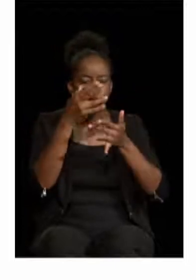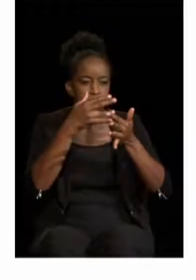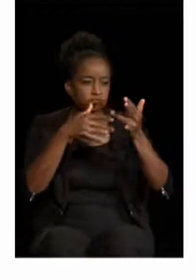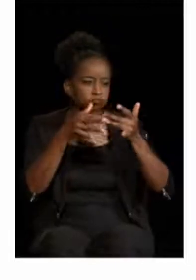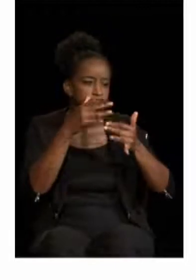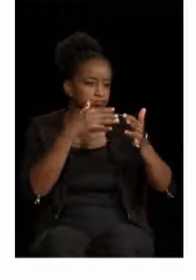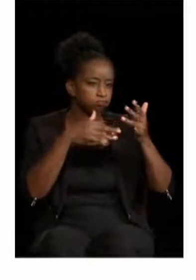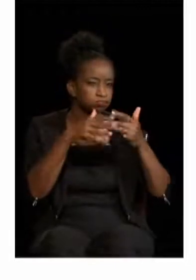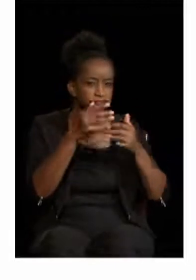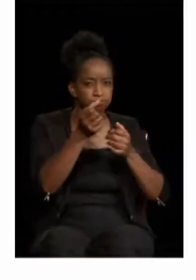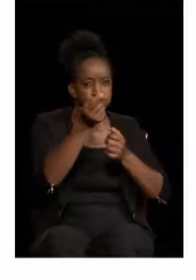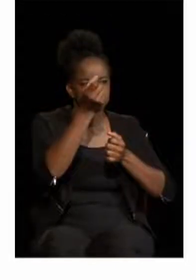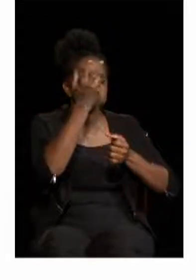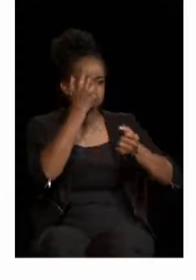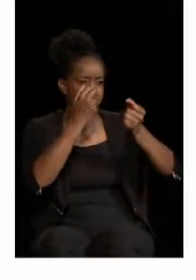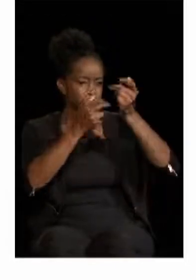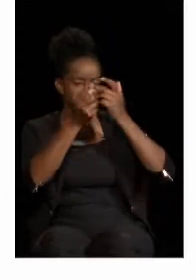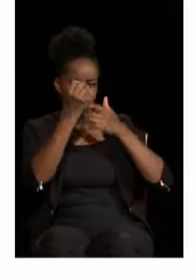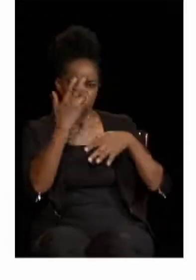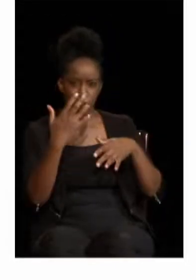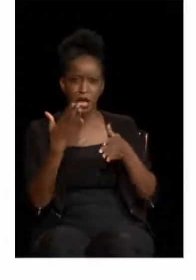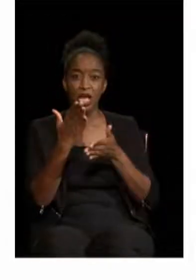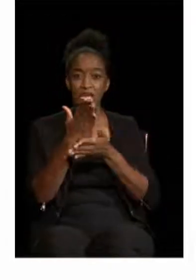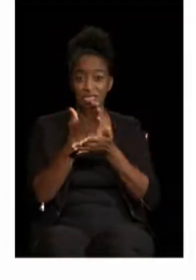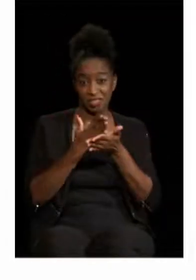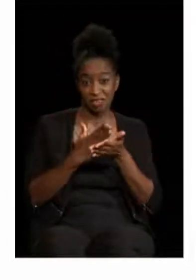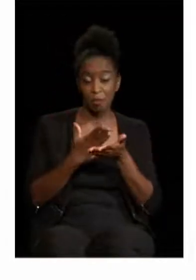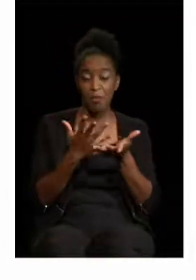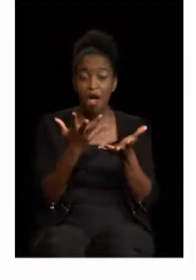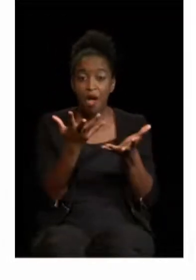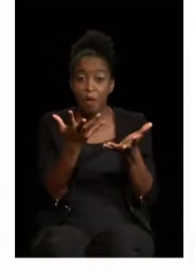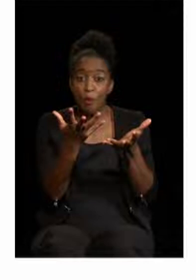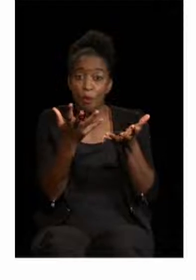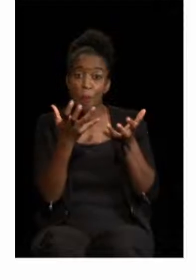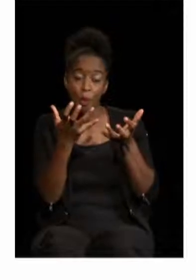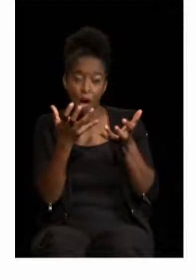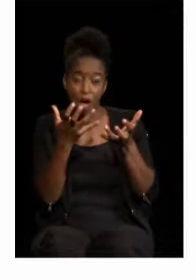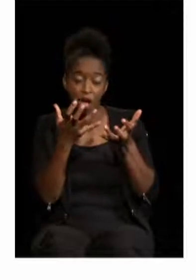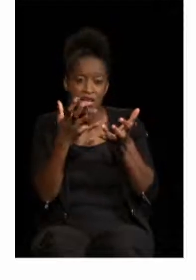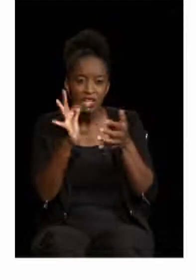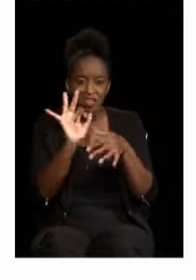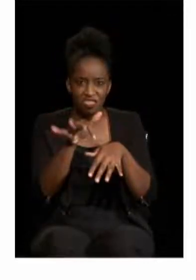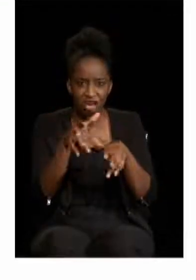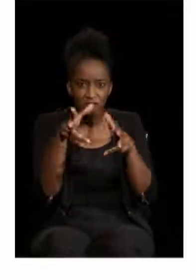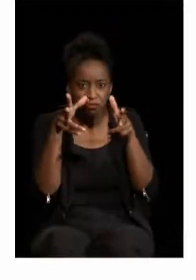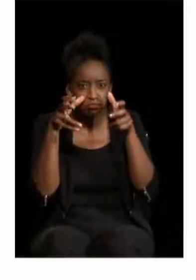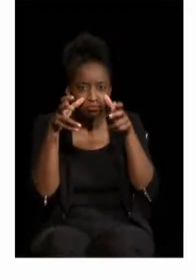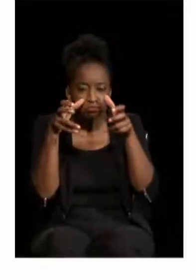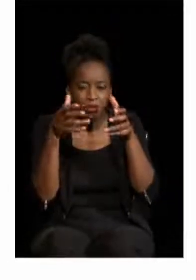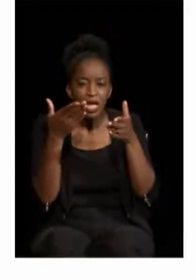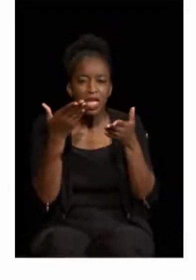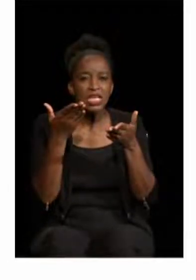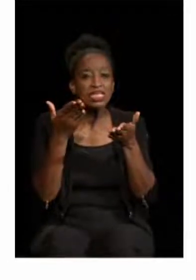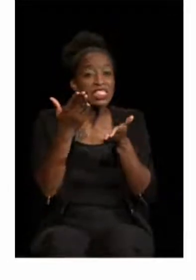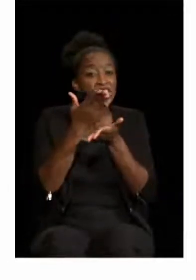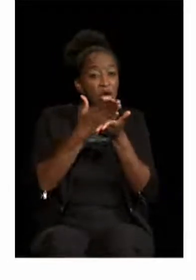some is by accident and some is on purpose. Some people don't even realize that they're messing with their brains, but